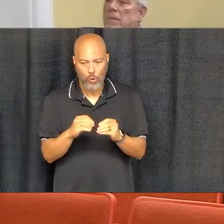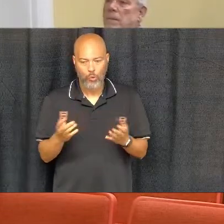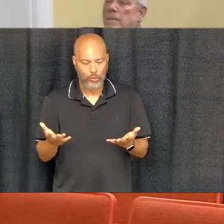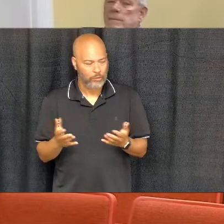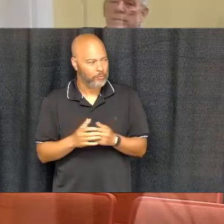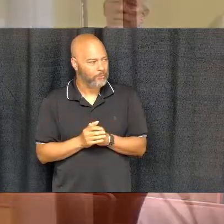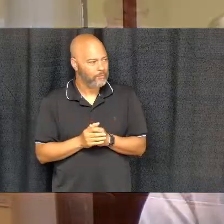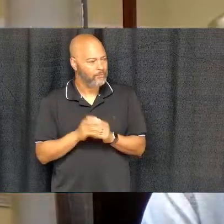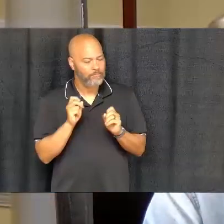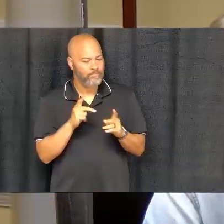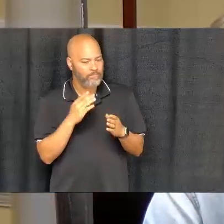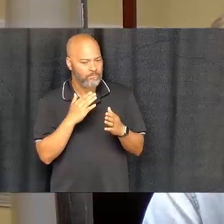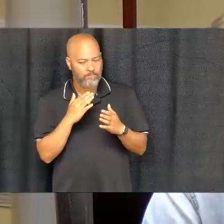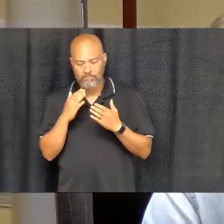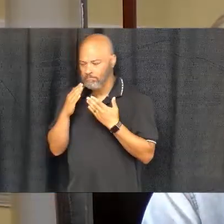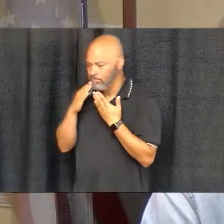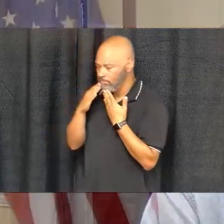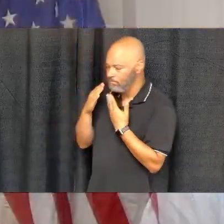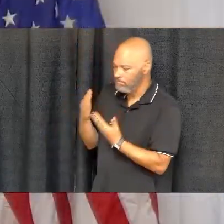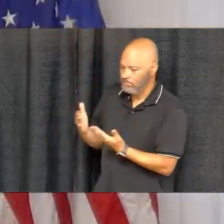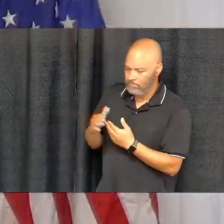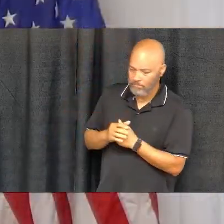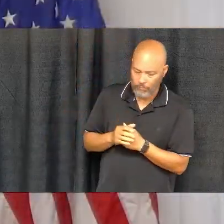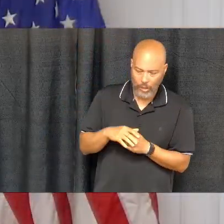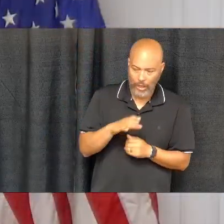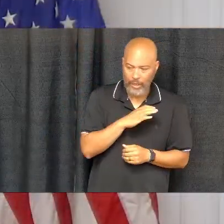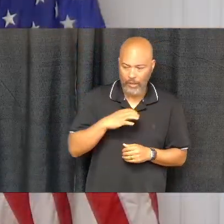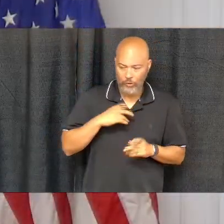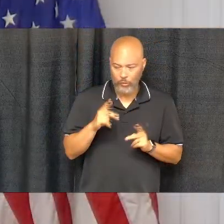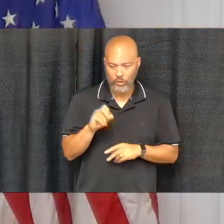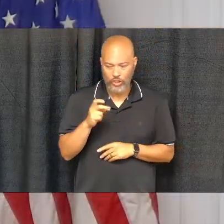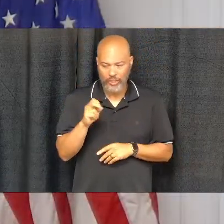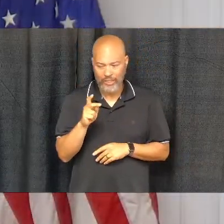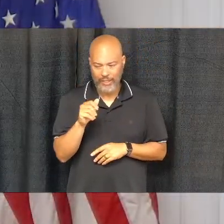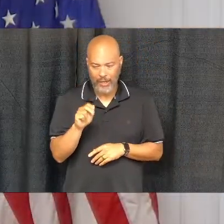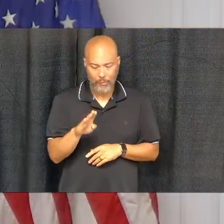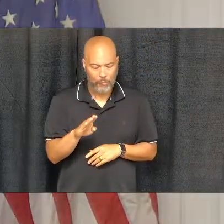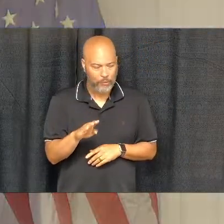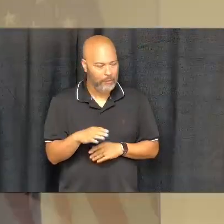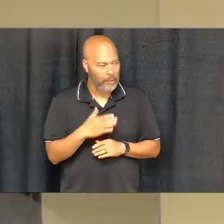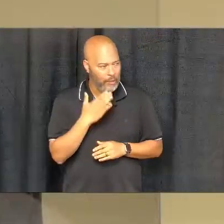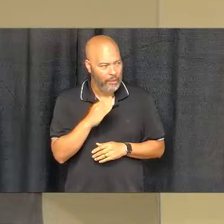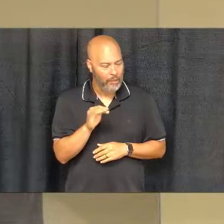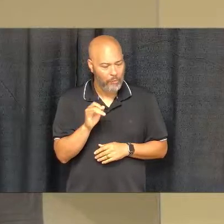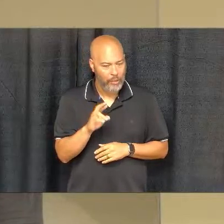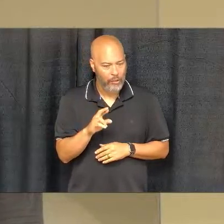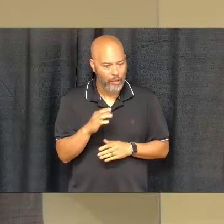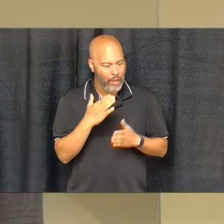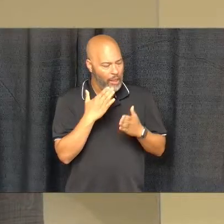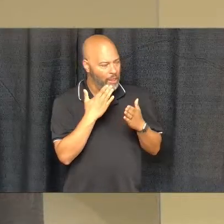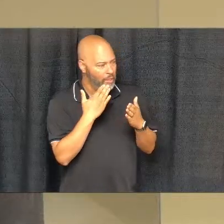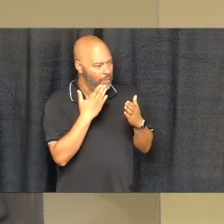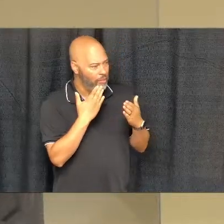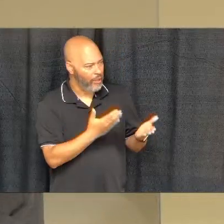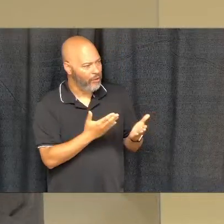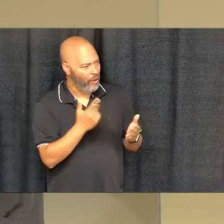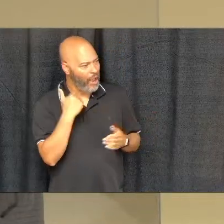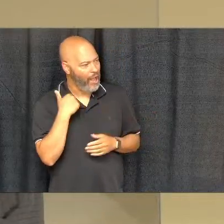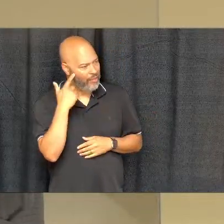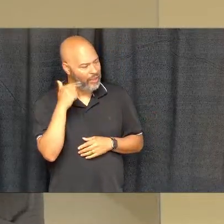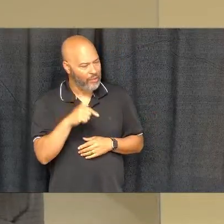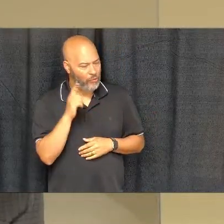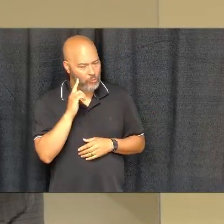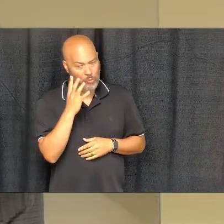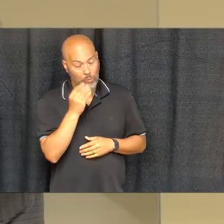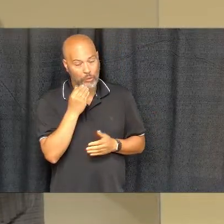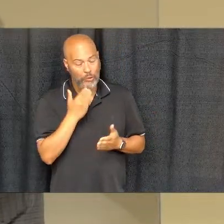All right, thank you. Councilperson Shekinah, you're recognized. Yes, thank you, Mayor. Jeff, thank you for that. I think this will actually be pretty